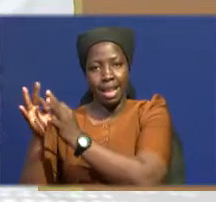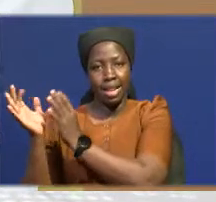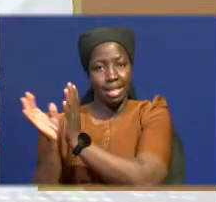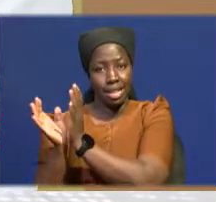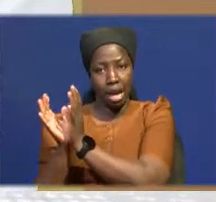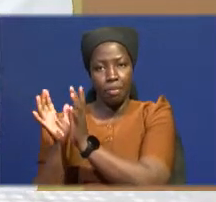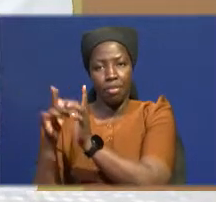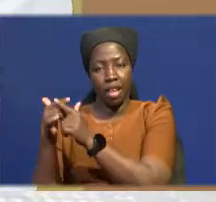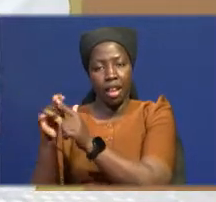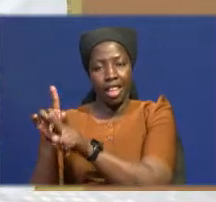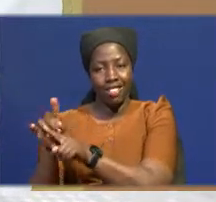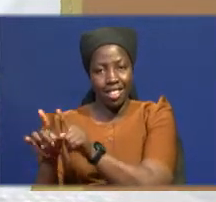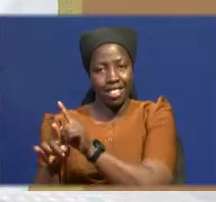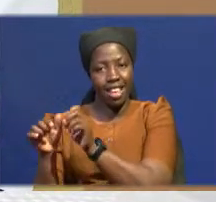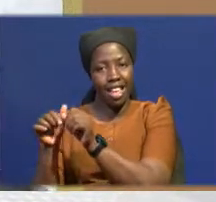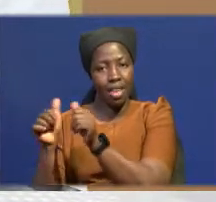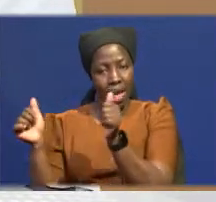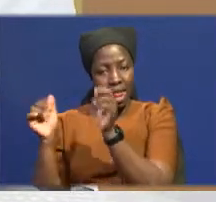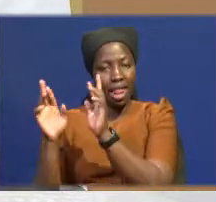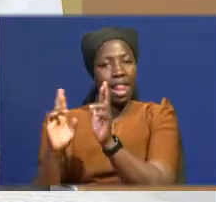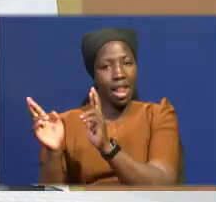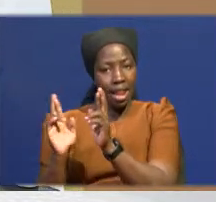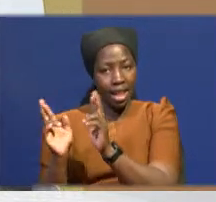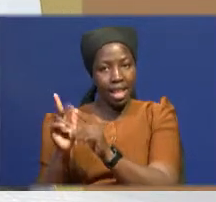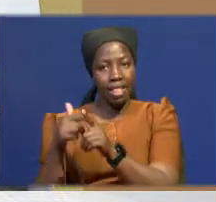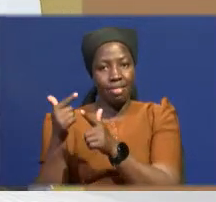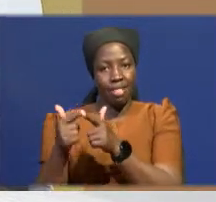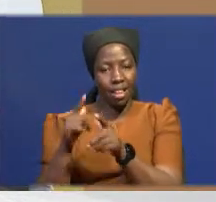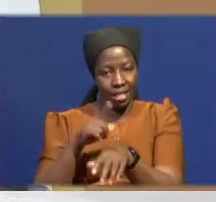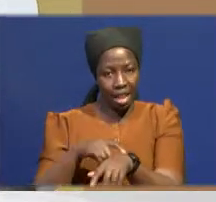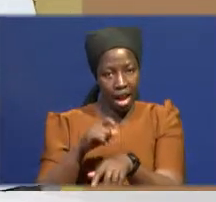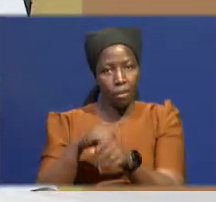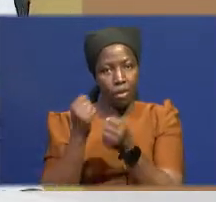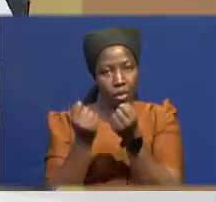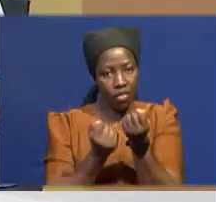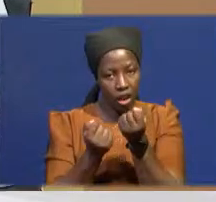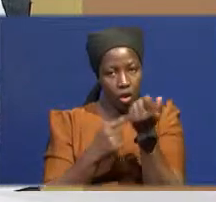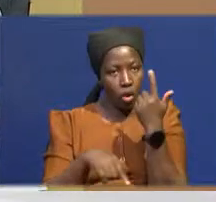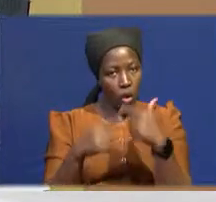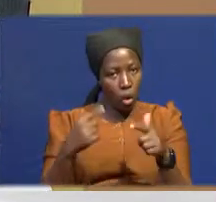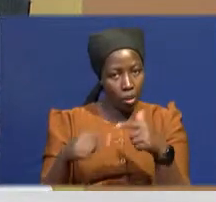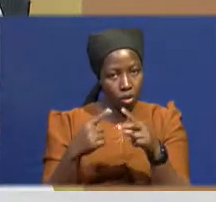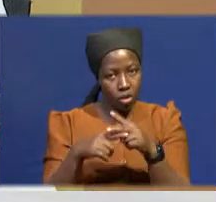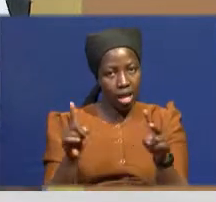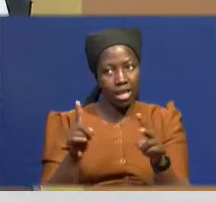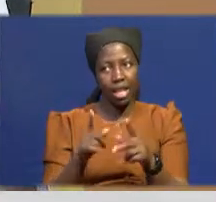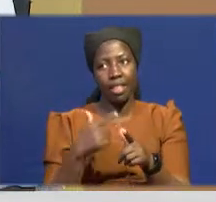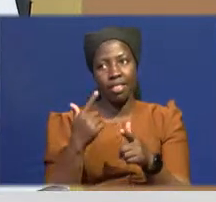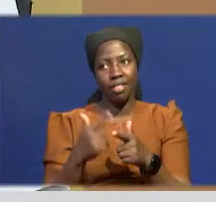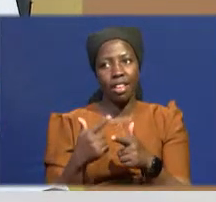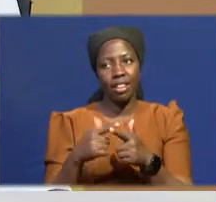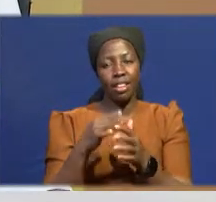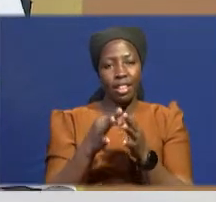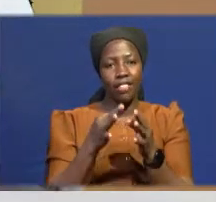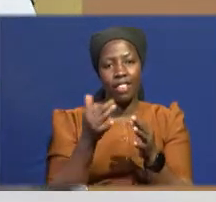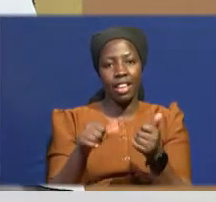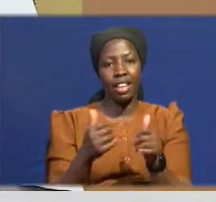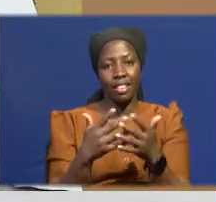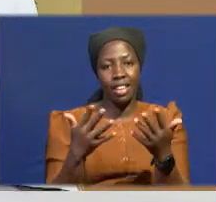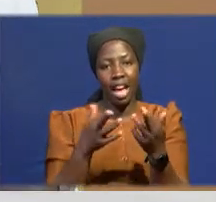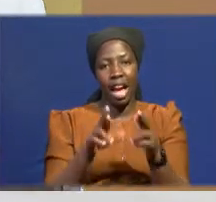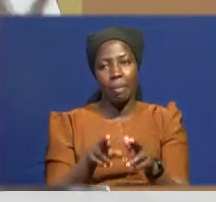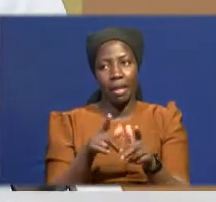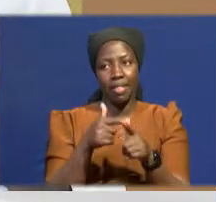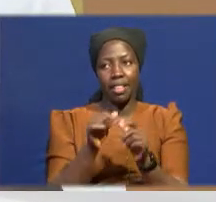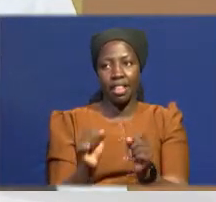Yes. And they run. Now, the moment the run starts, that's when the unrallying starts. Should anything happen, now the safety